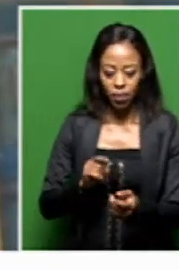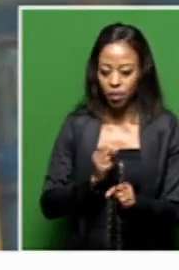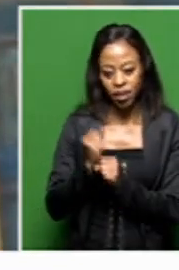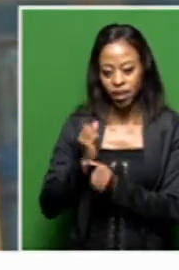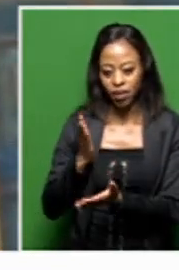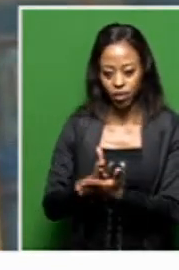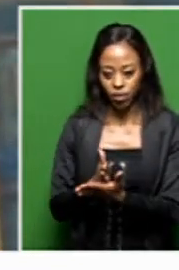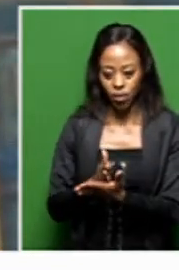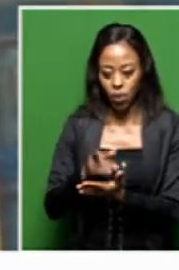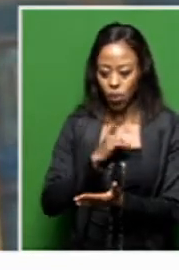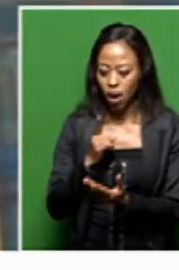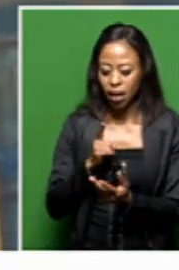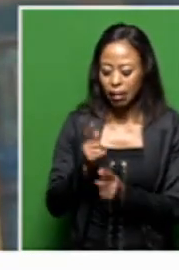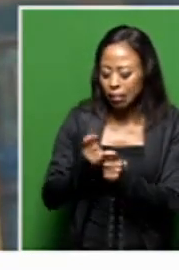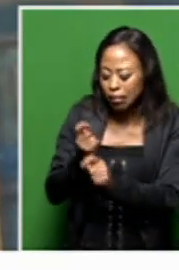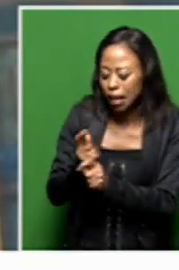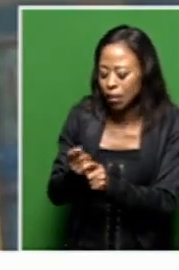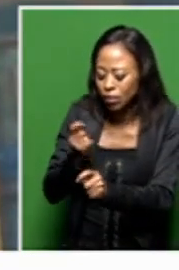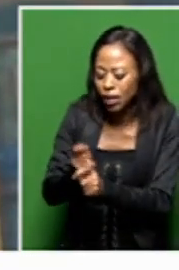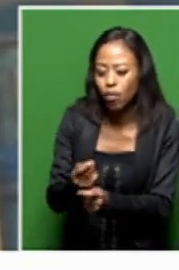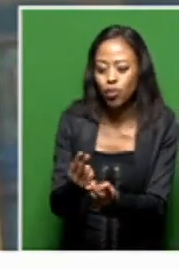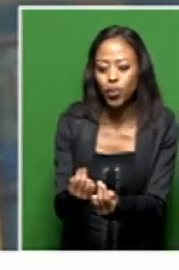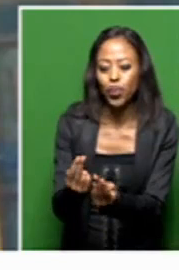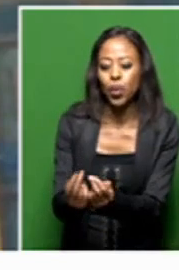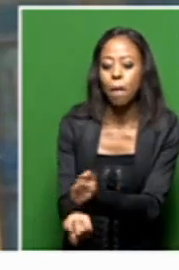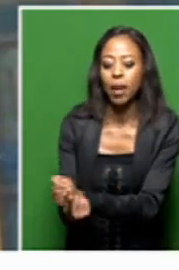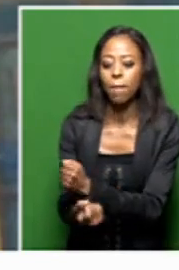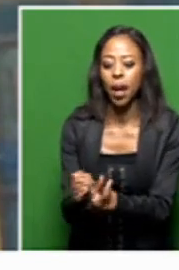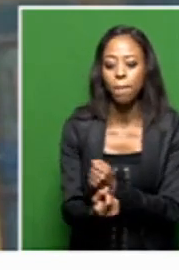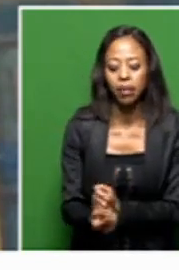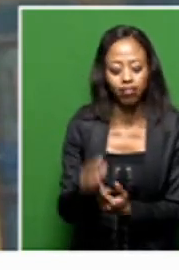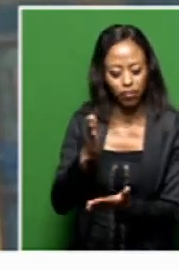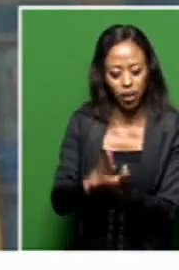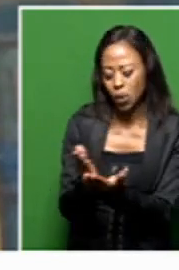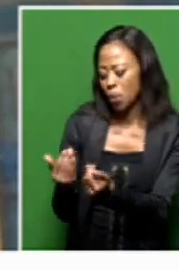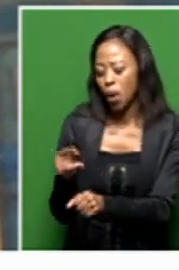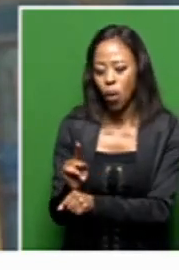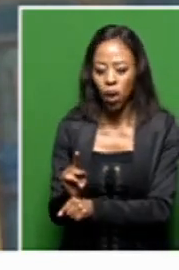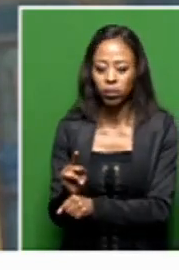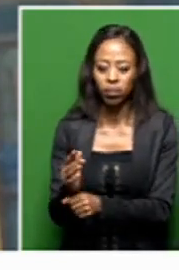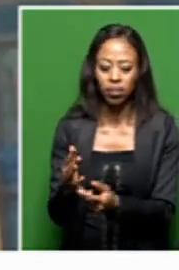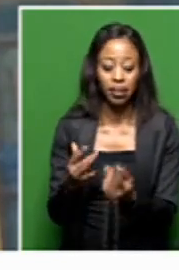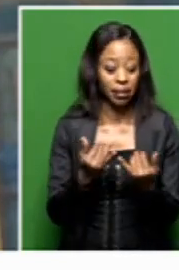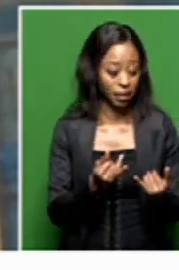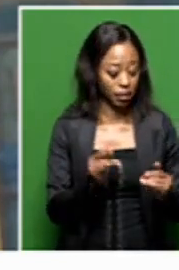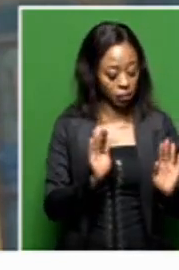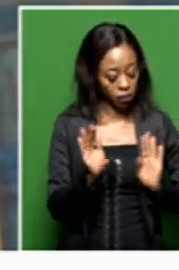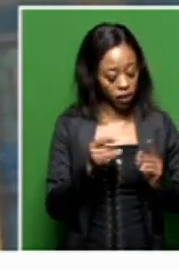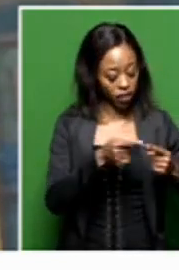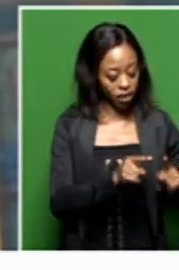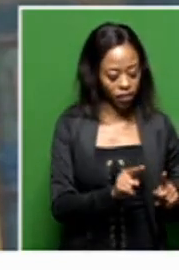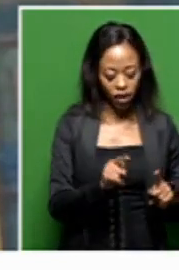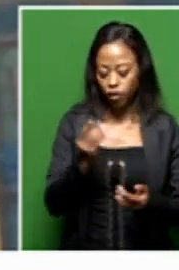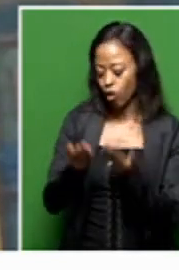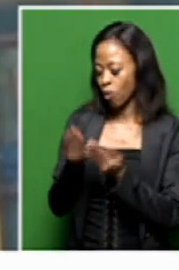we've got Omicron variants. We don't know what the next variant will be. We don't know when to expect it. This one has behaved very differently from the